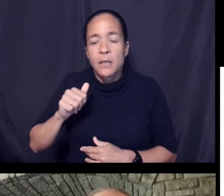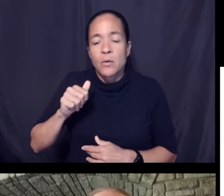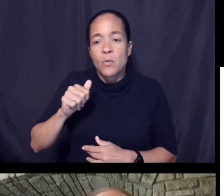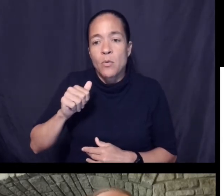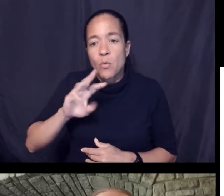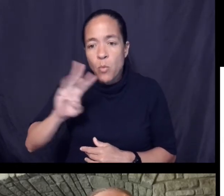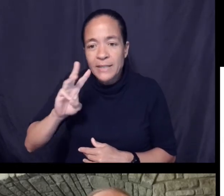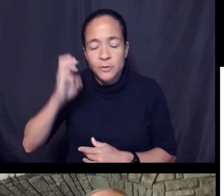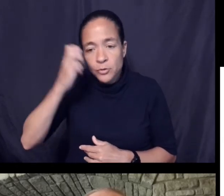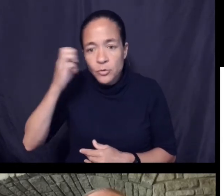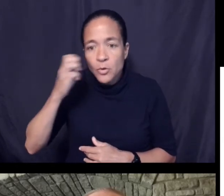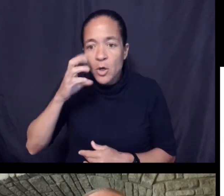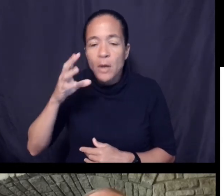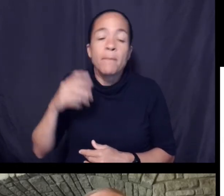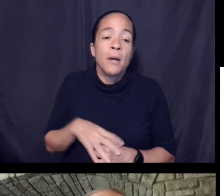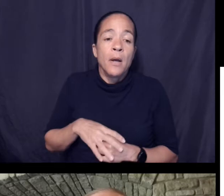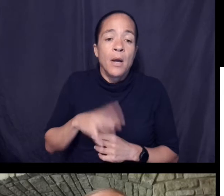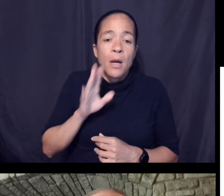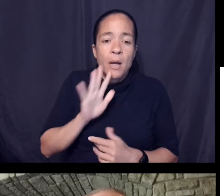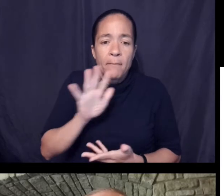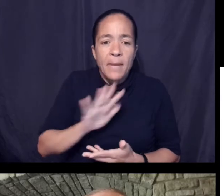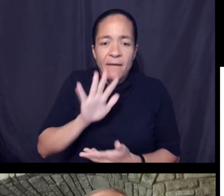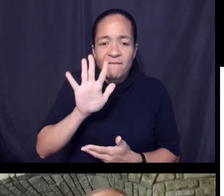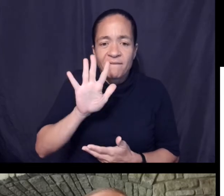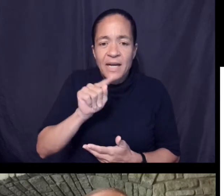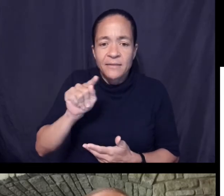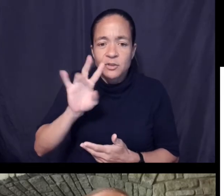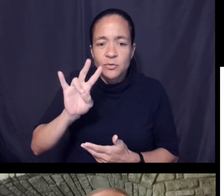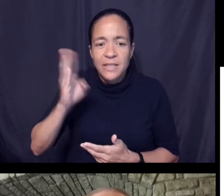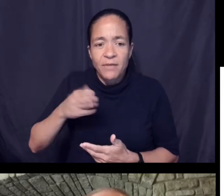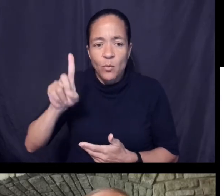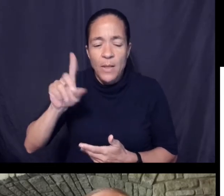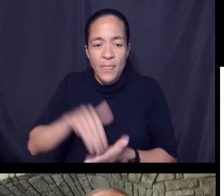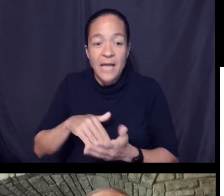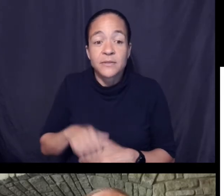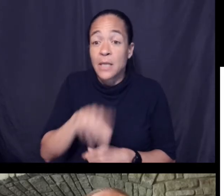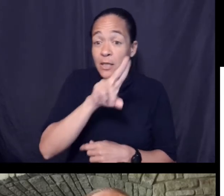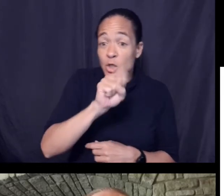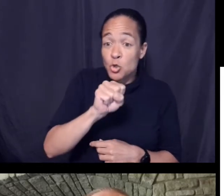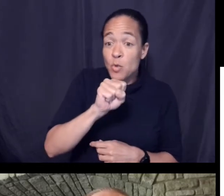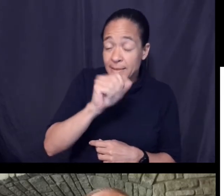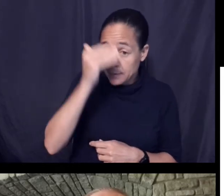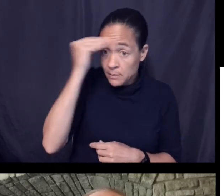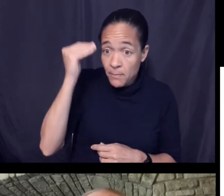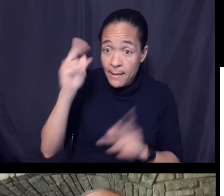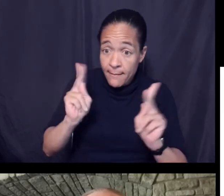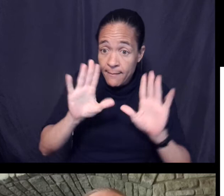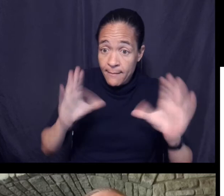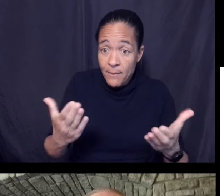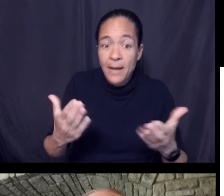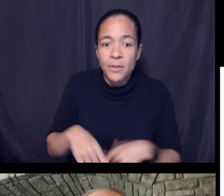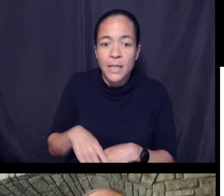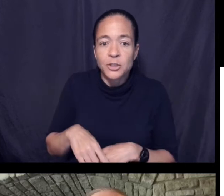incidence is about 5 to 7 per thousand. In the US, in the Black population, it's about 10 to 12 per thousand.